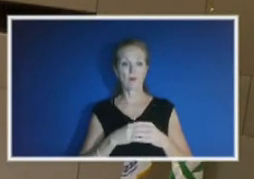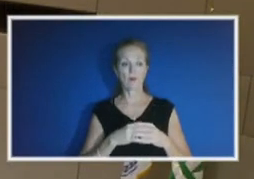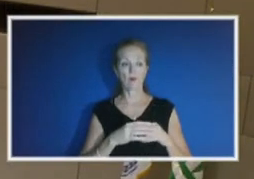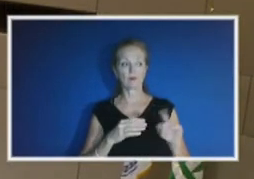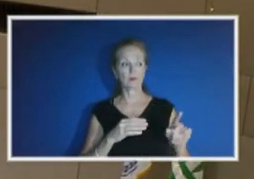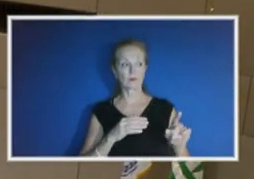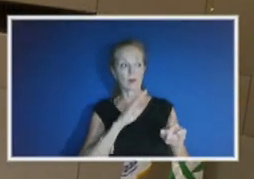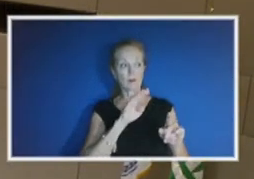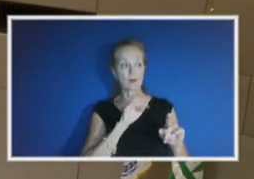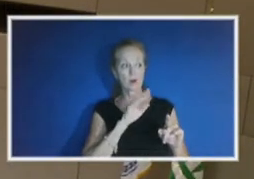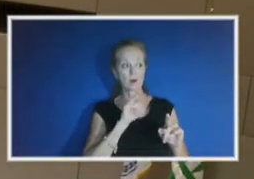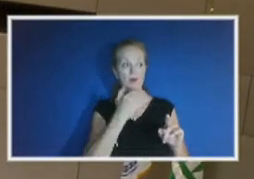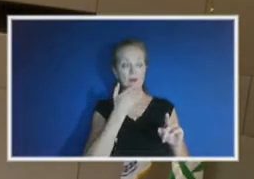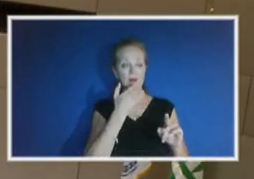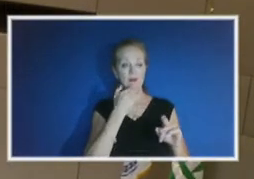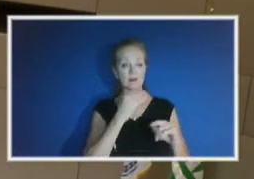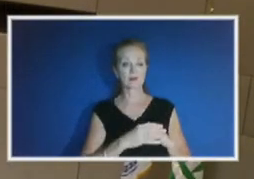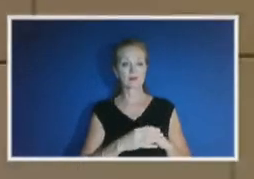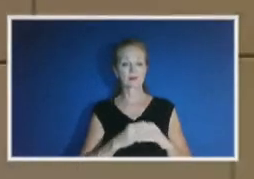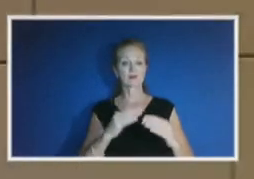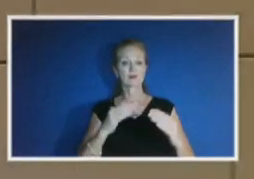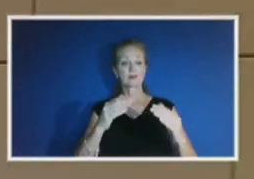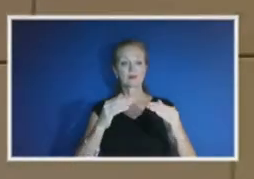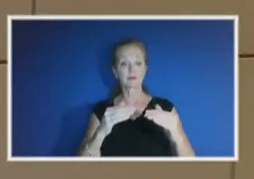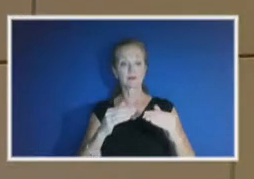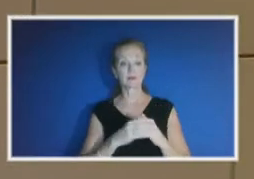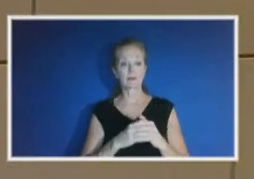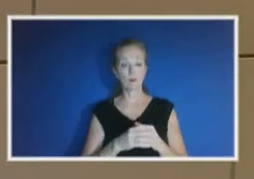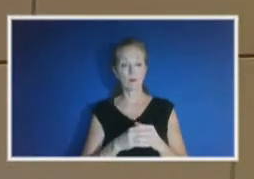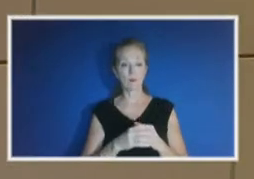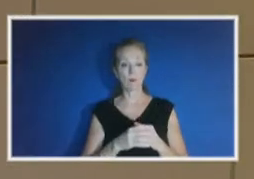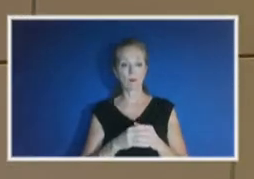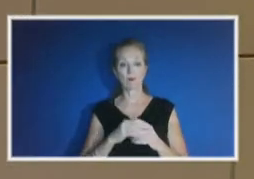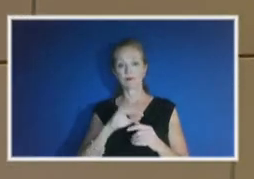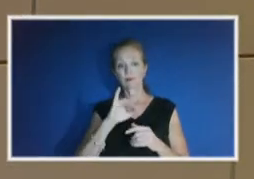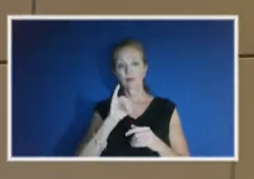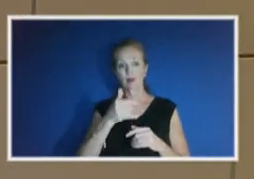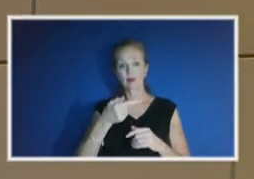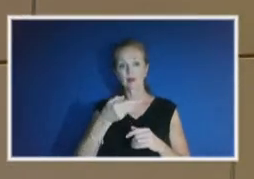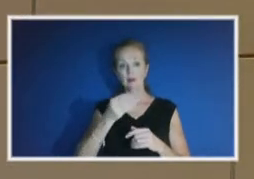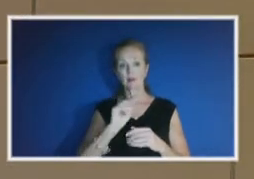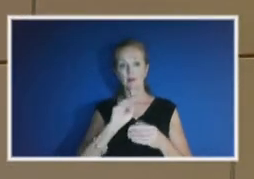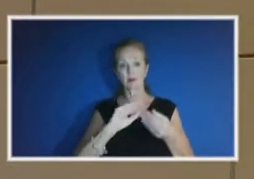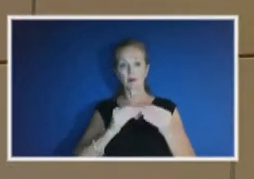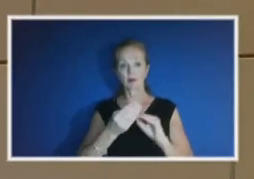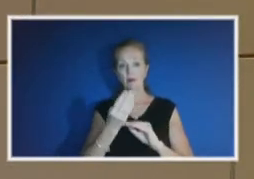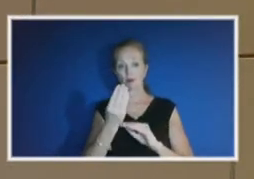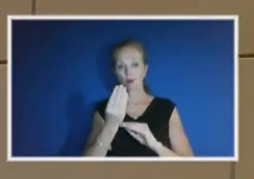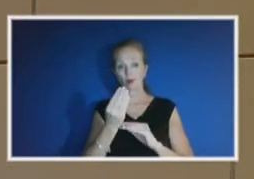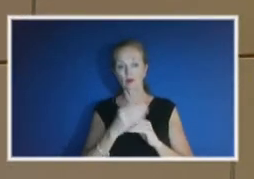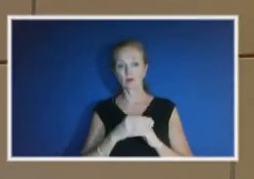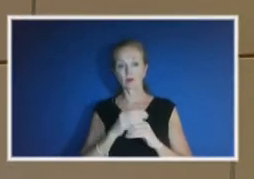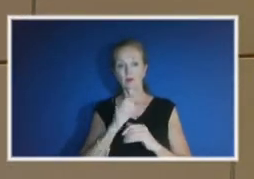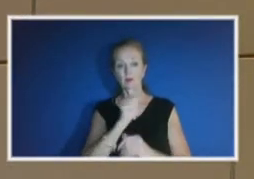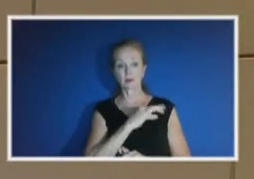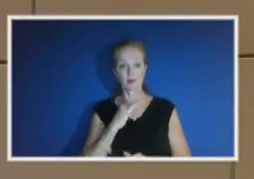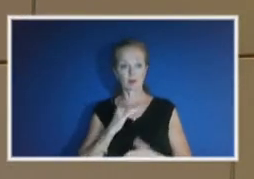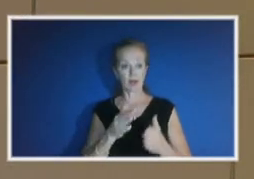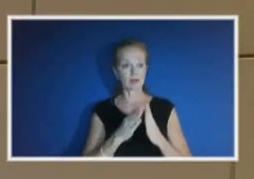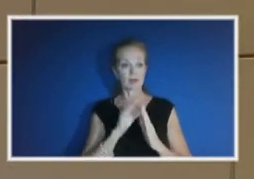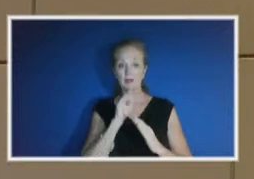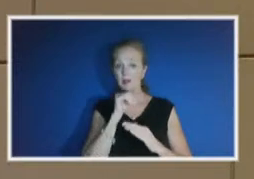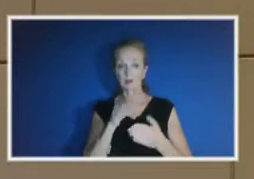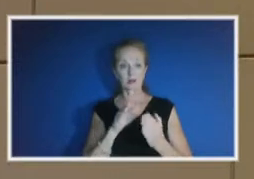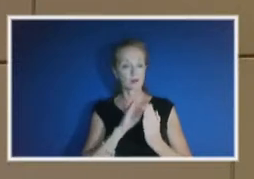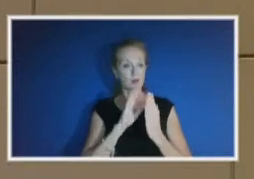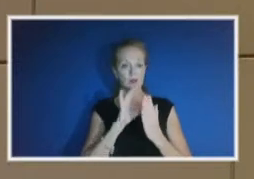you. All right, the next item is item 14, and I believe that the staff has asked us not to address this